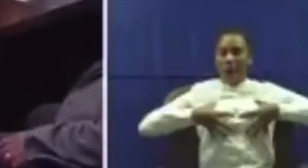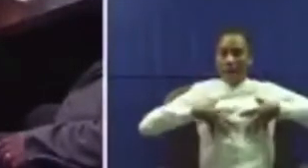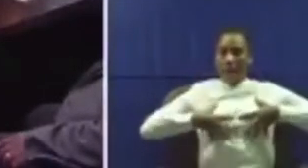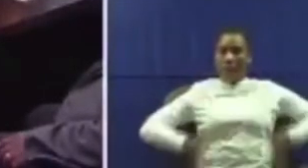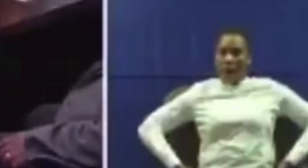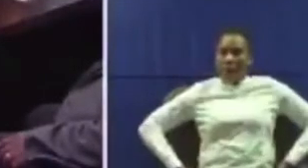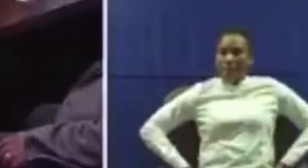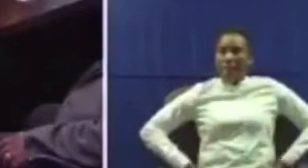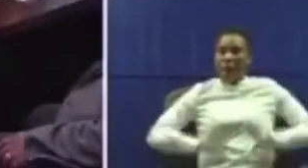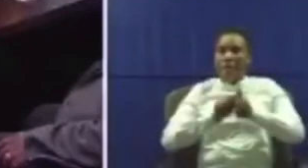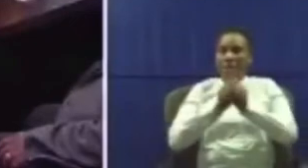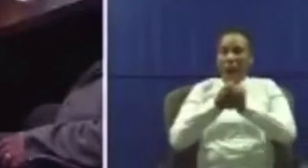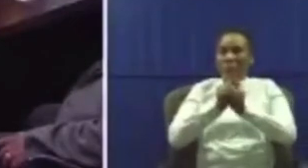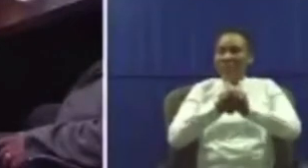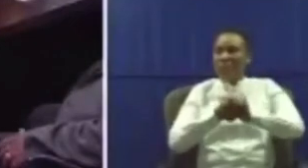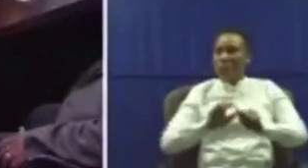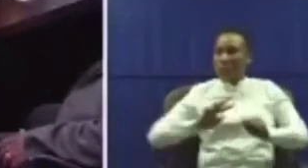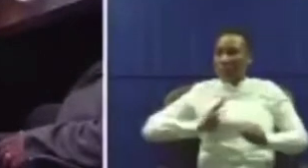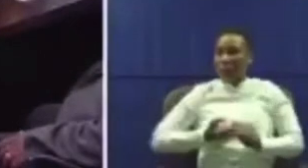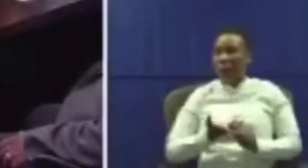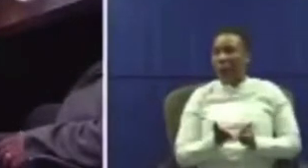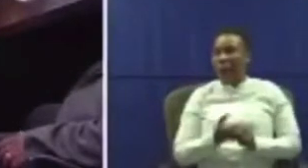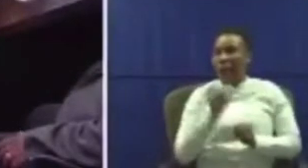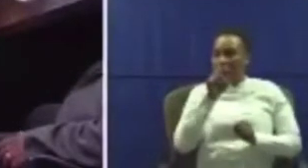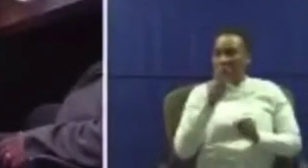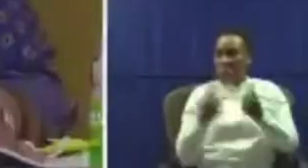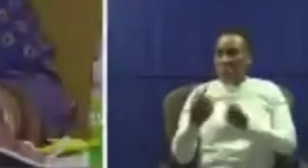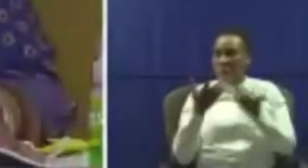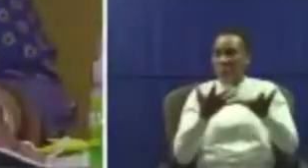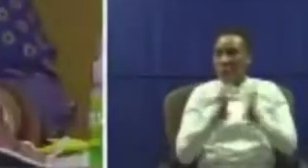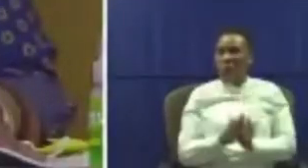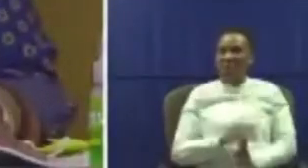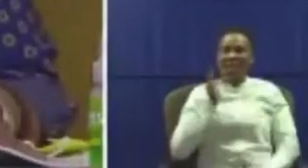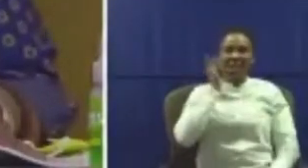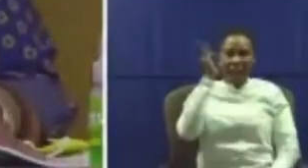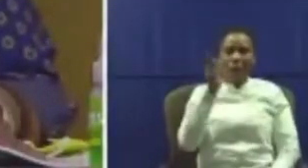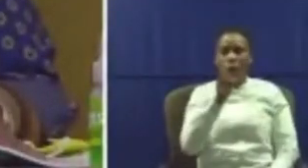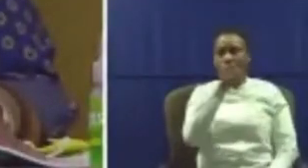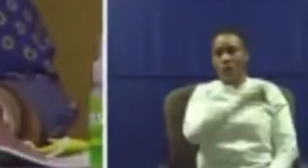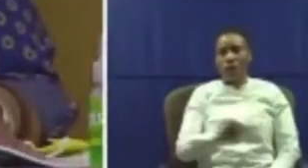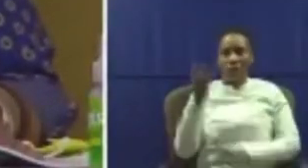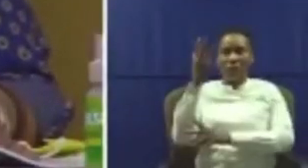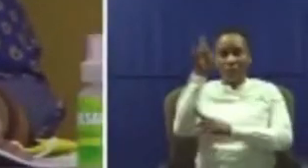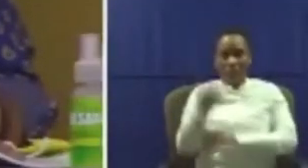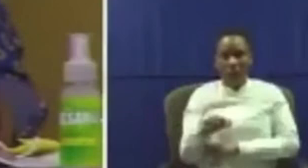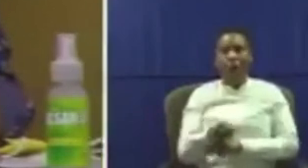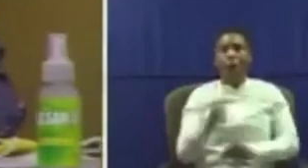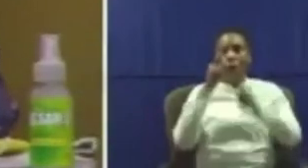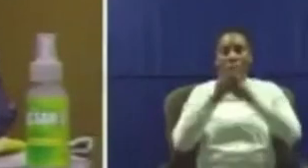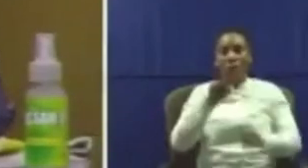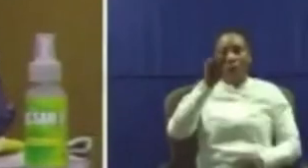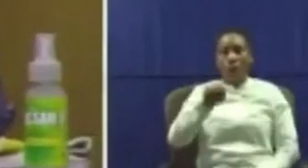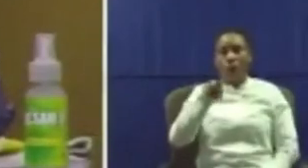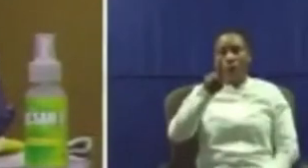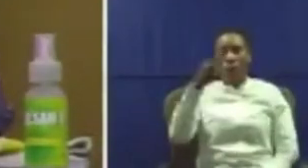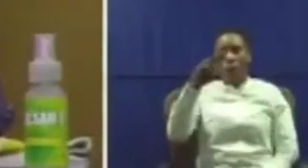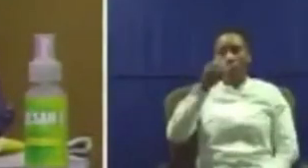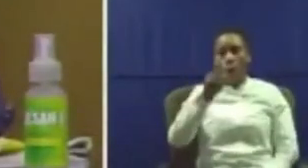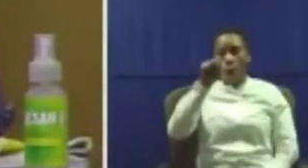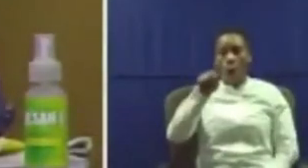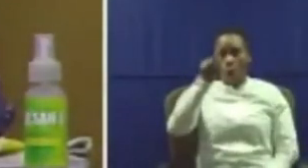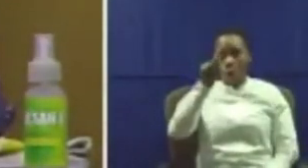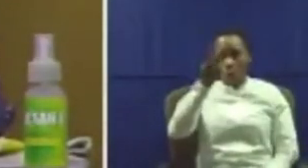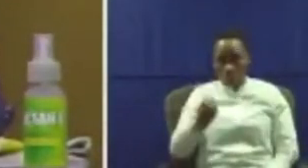come here and be served by you. Honorable Tafeni, if you can say, Honorable Mkonto,